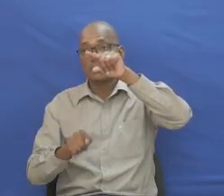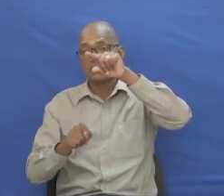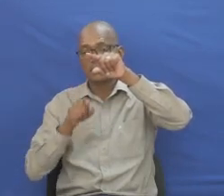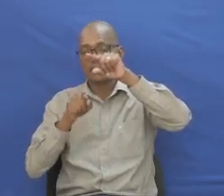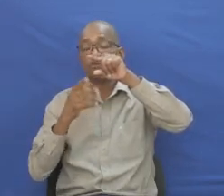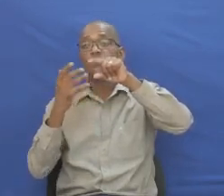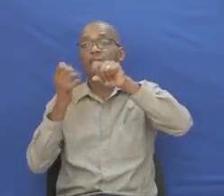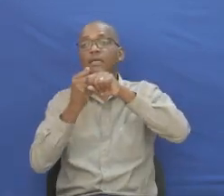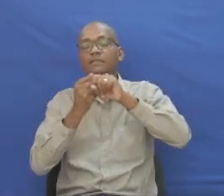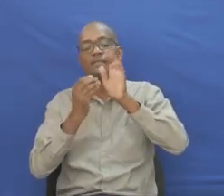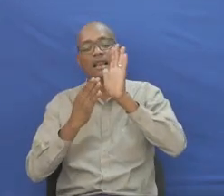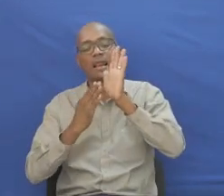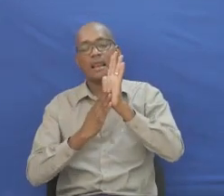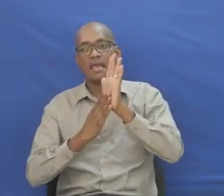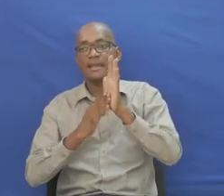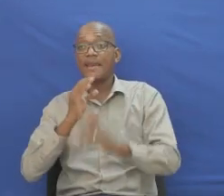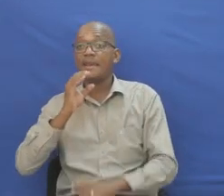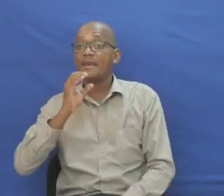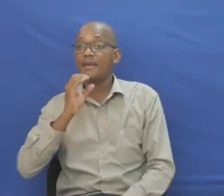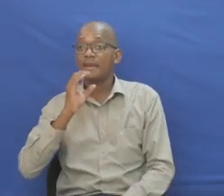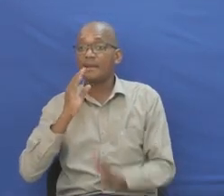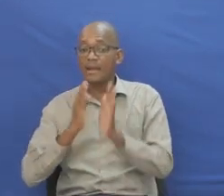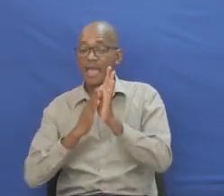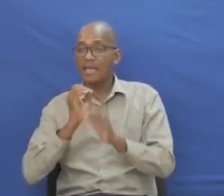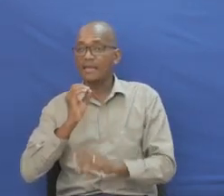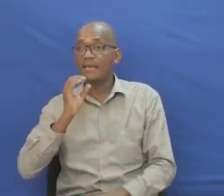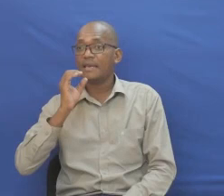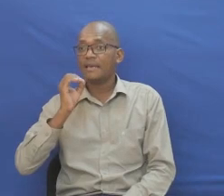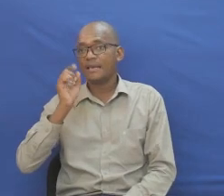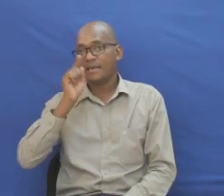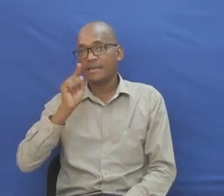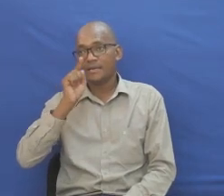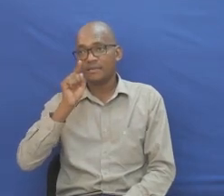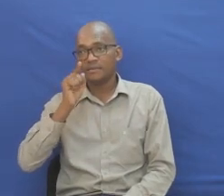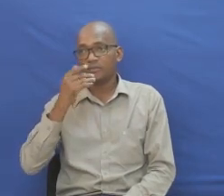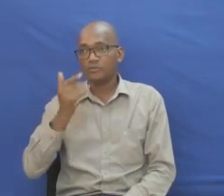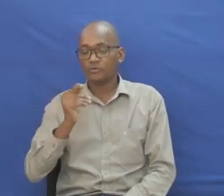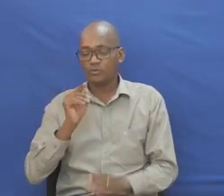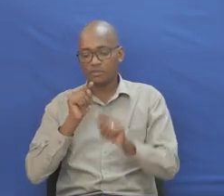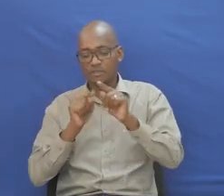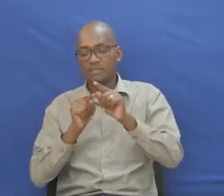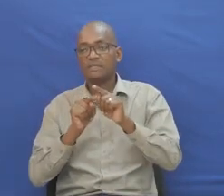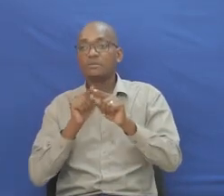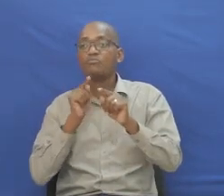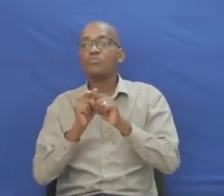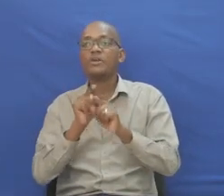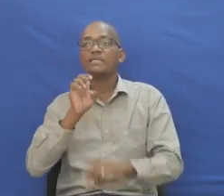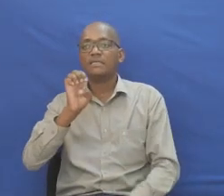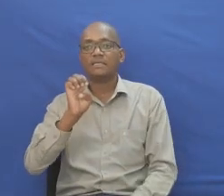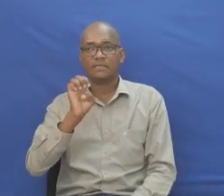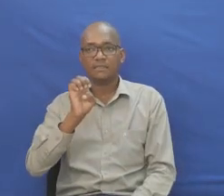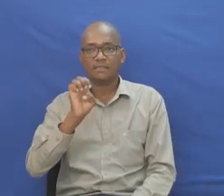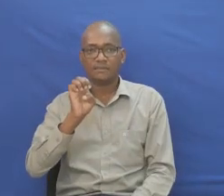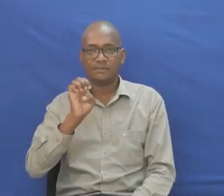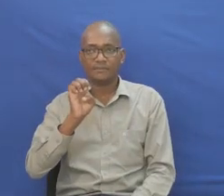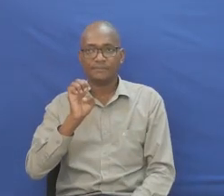degrees. In this point, let's say we call this point E. It is point E. Now once you observe this one, we